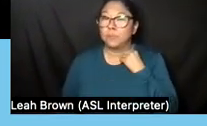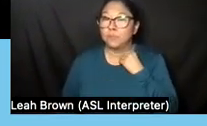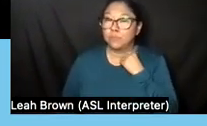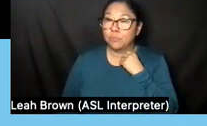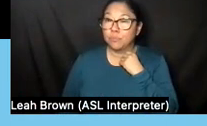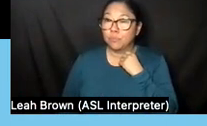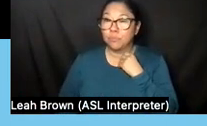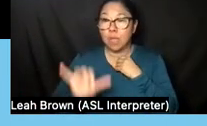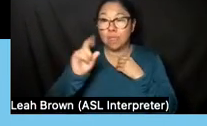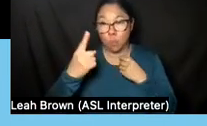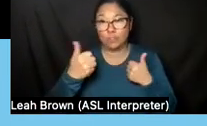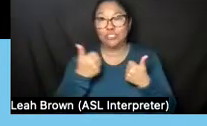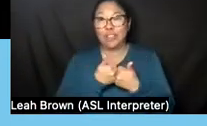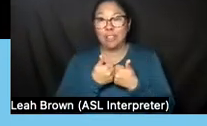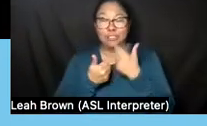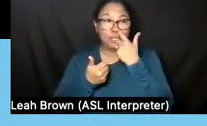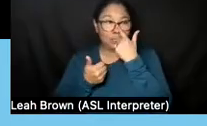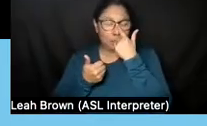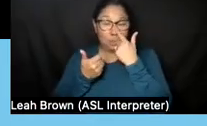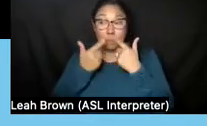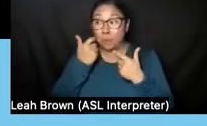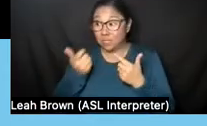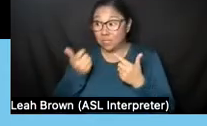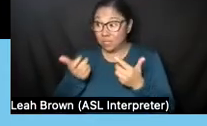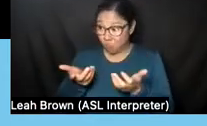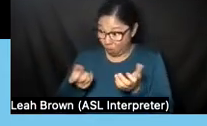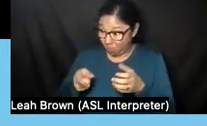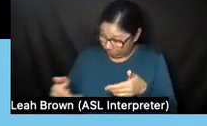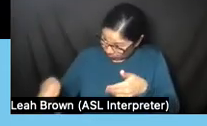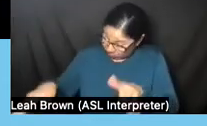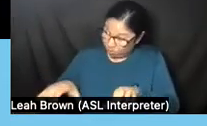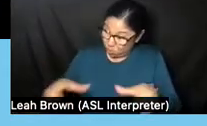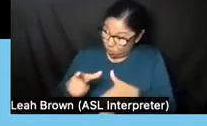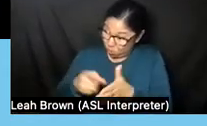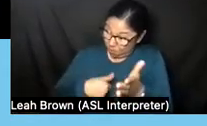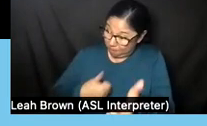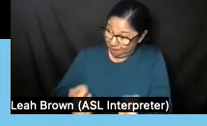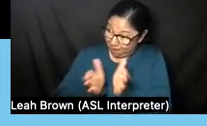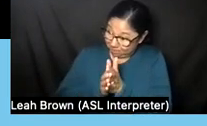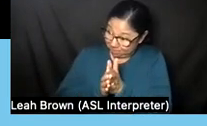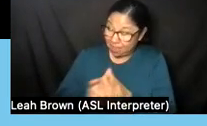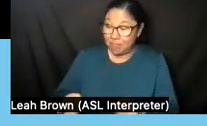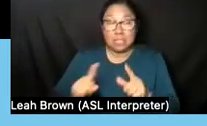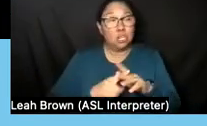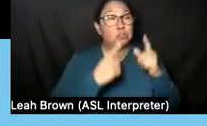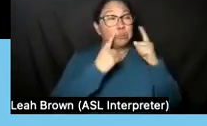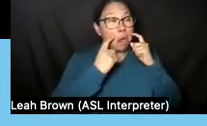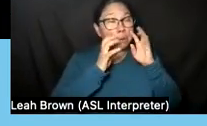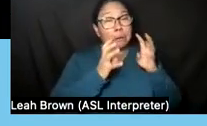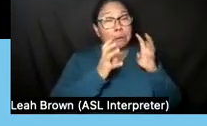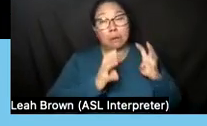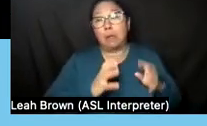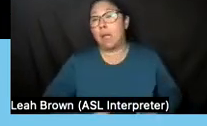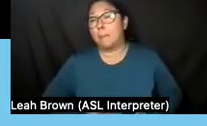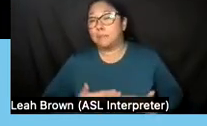I think that one's challenging because you just want them to do what you're asking them to do. And then when they start crying or they're upset or whatever the